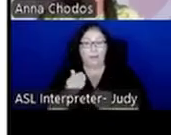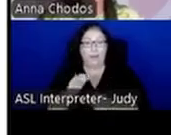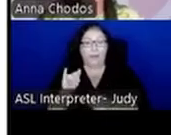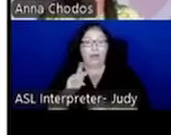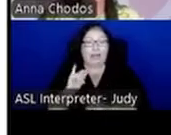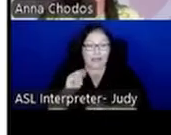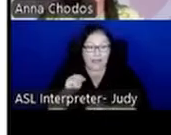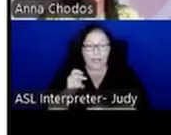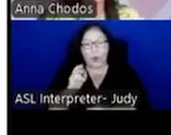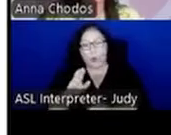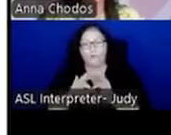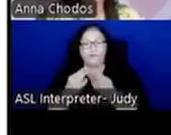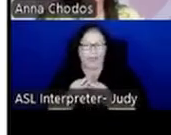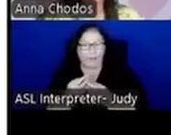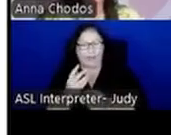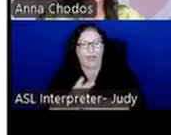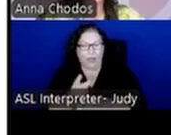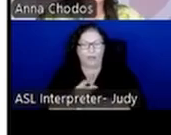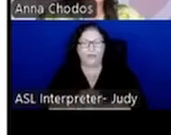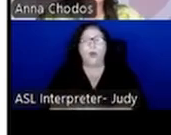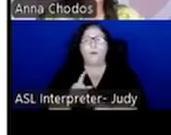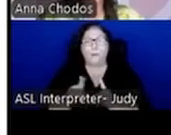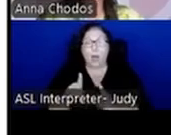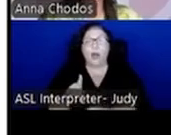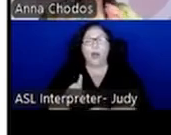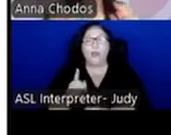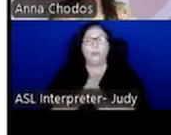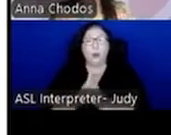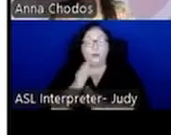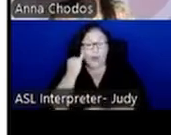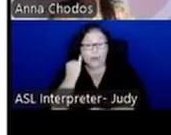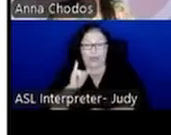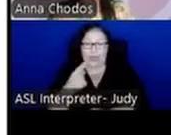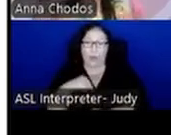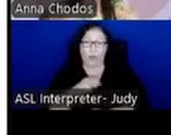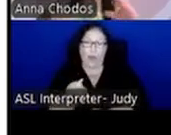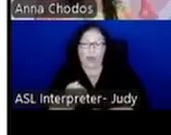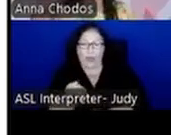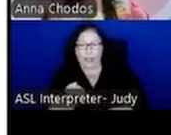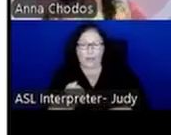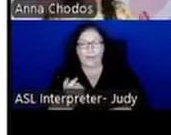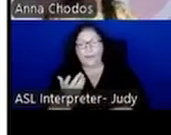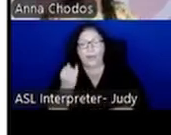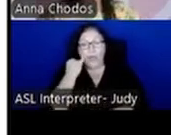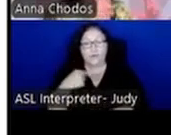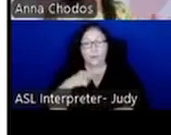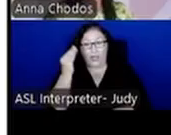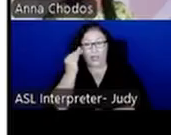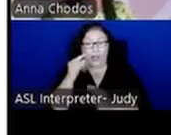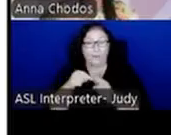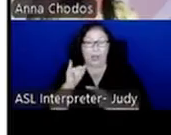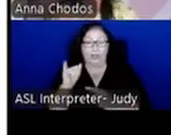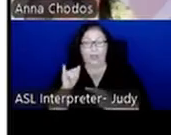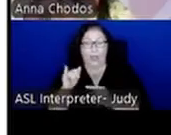caregivers. But the motivating idea here is we're a little bit, if we think of this bridge between healthcare